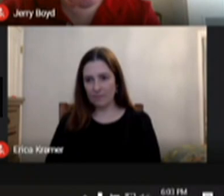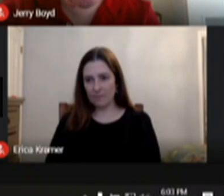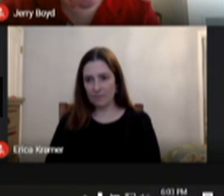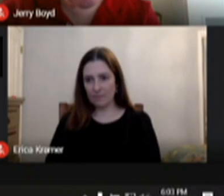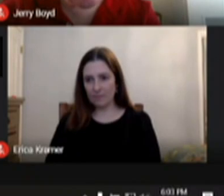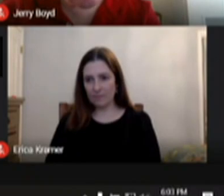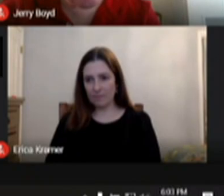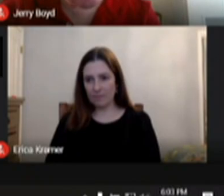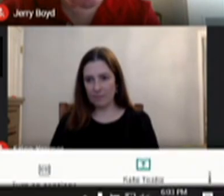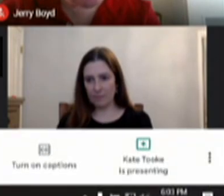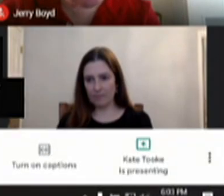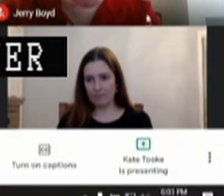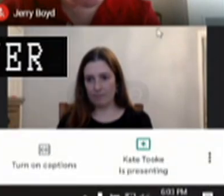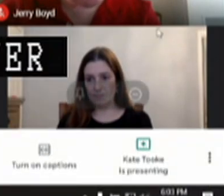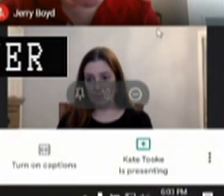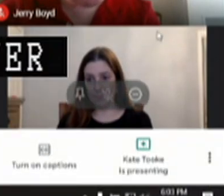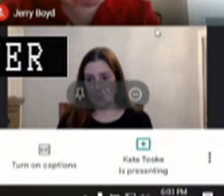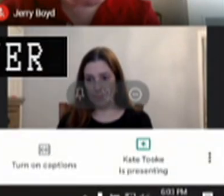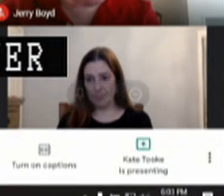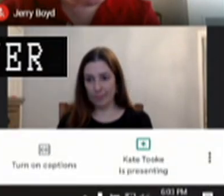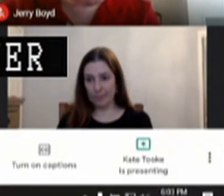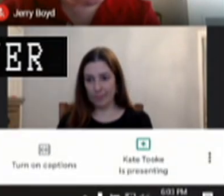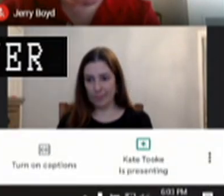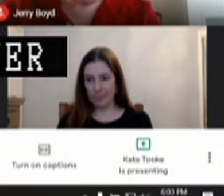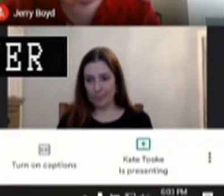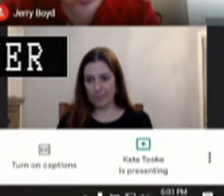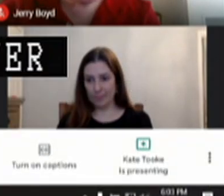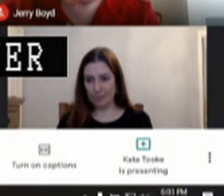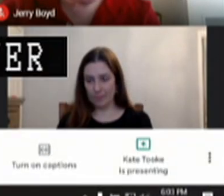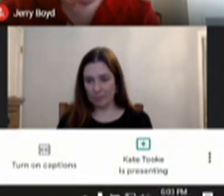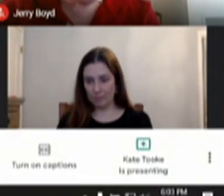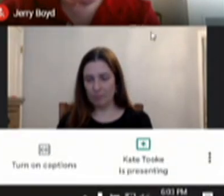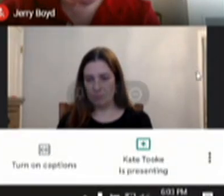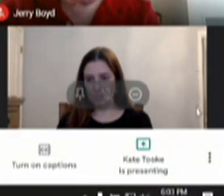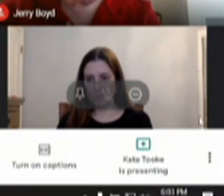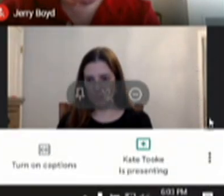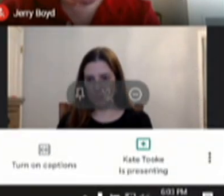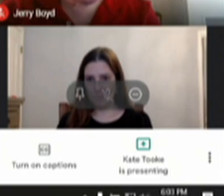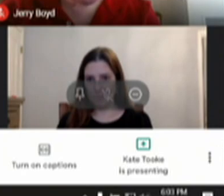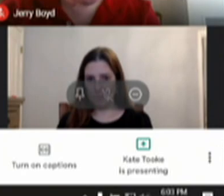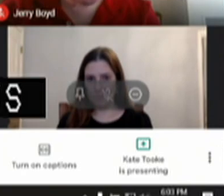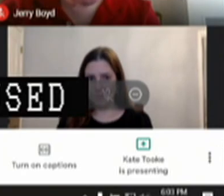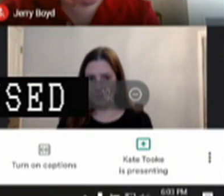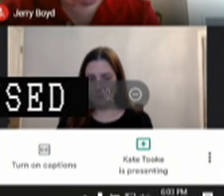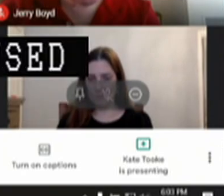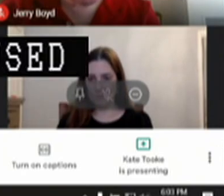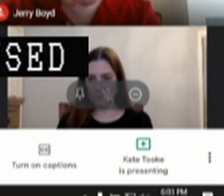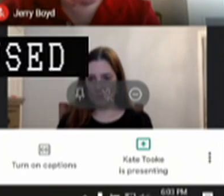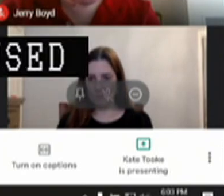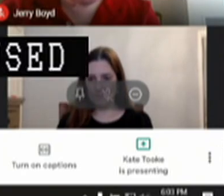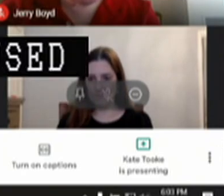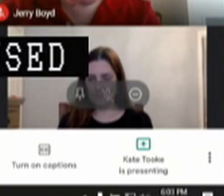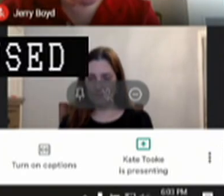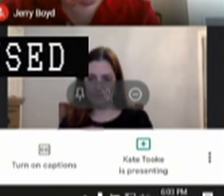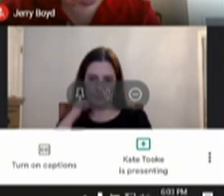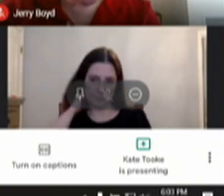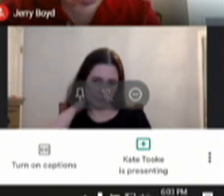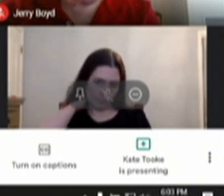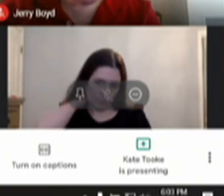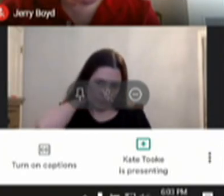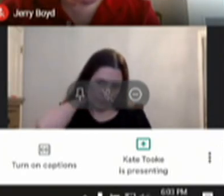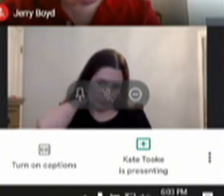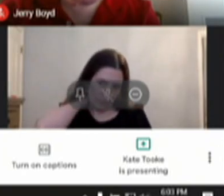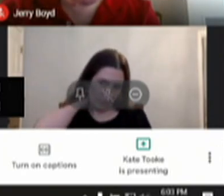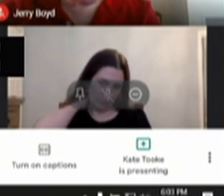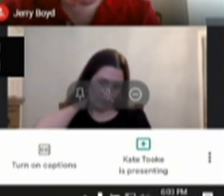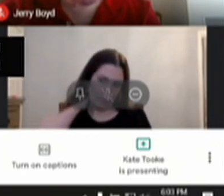time. These are details that have been used at the MBTA. Here you can see some of the issues with brick in